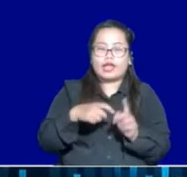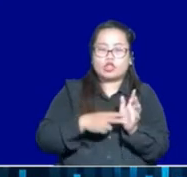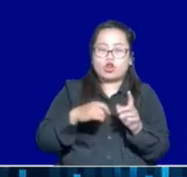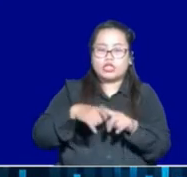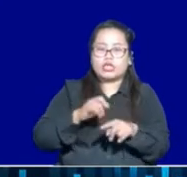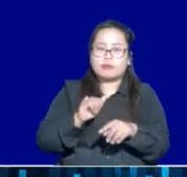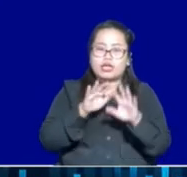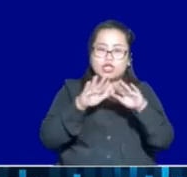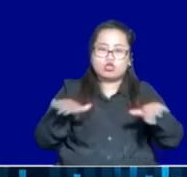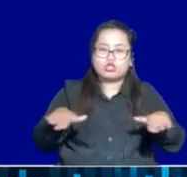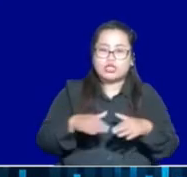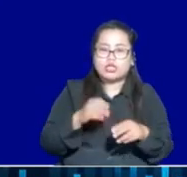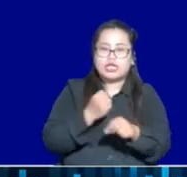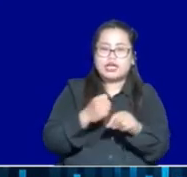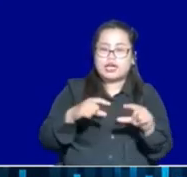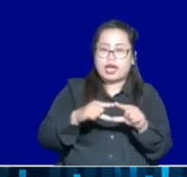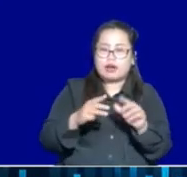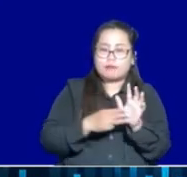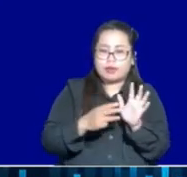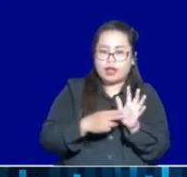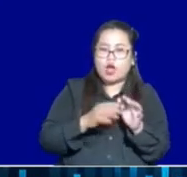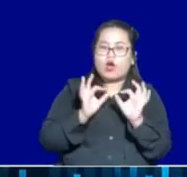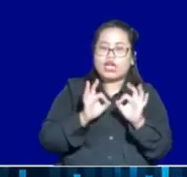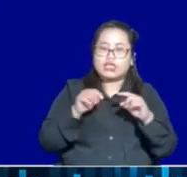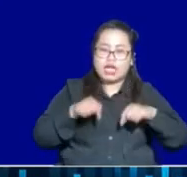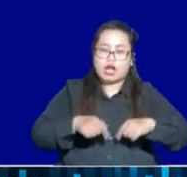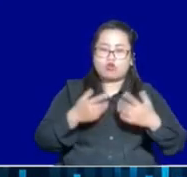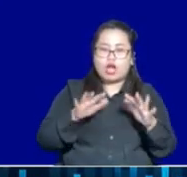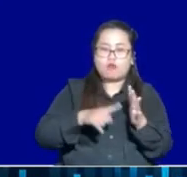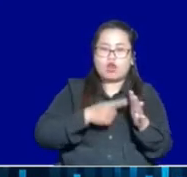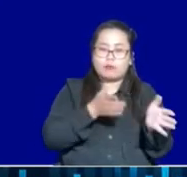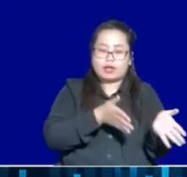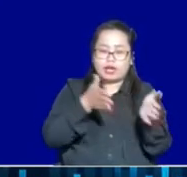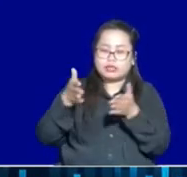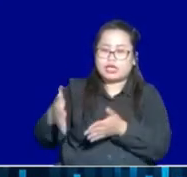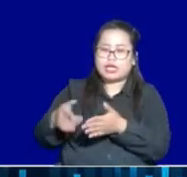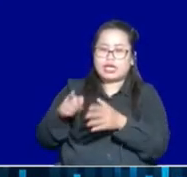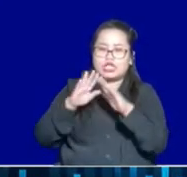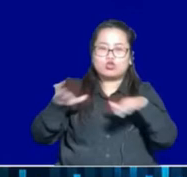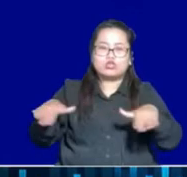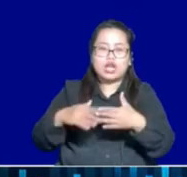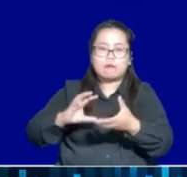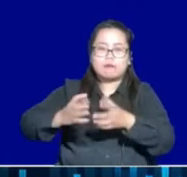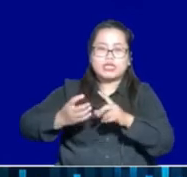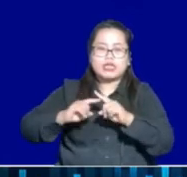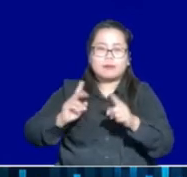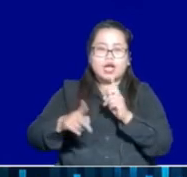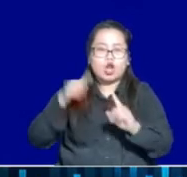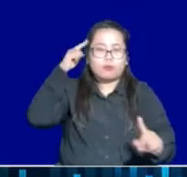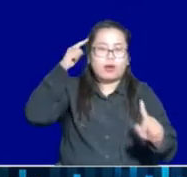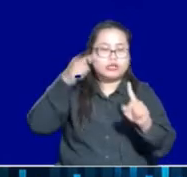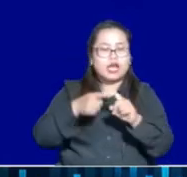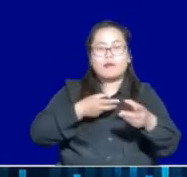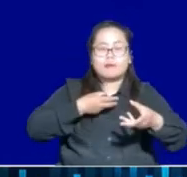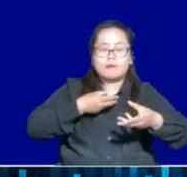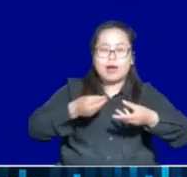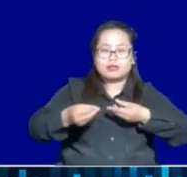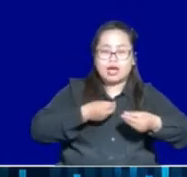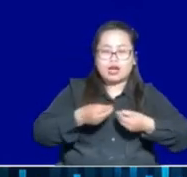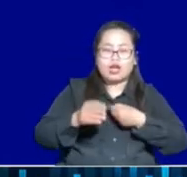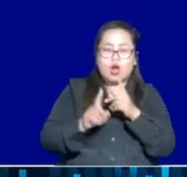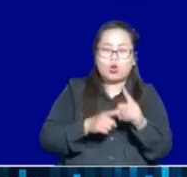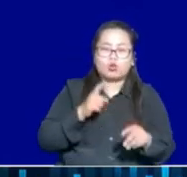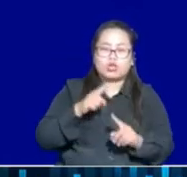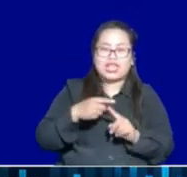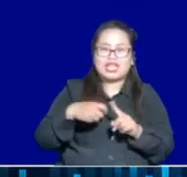And it's getting into machinery, but its market share in textiles is orders of magnitude bigger. And this